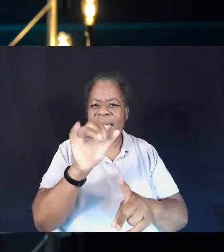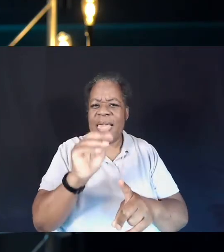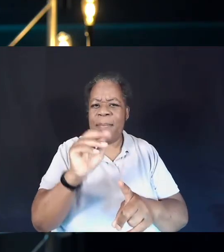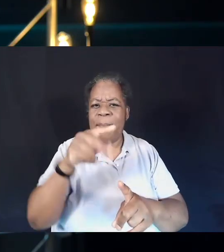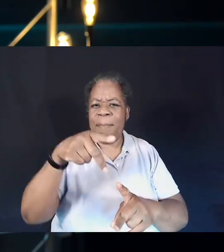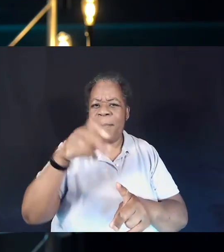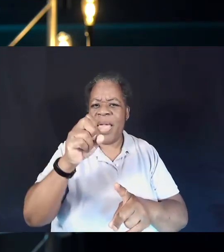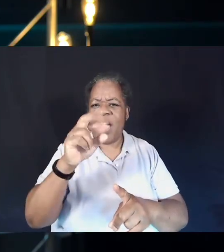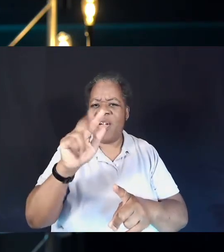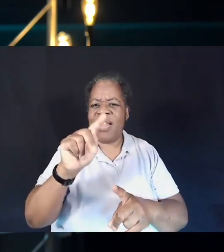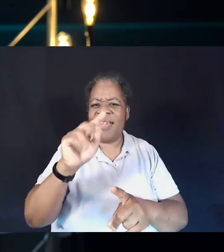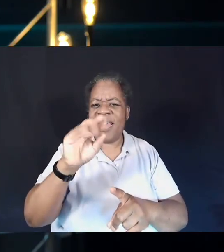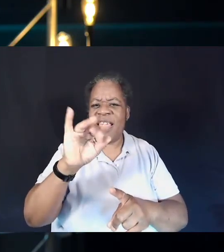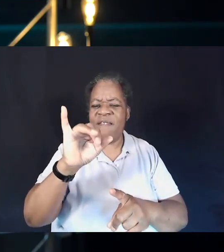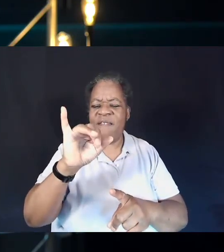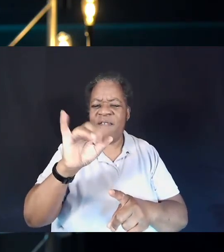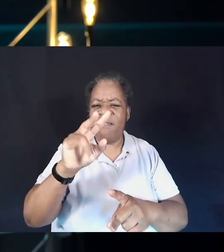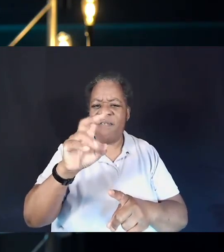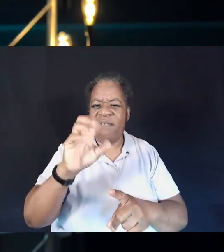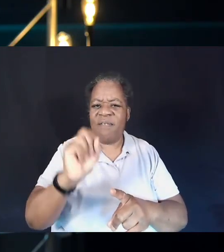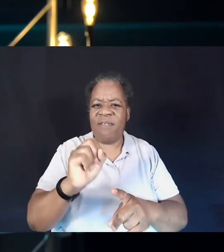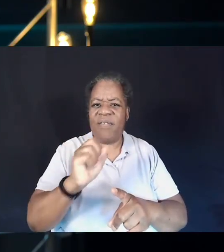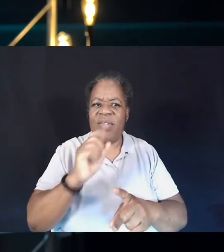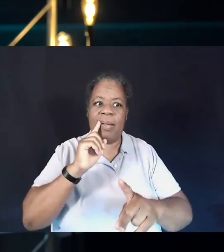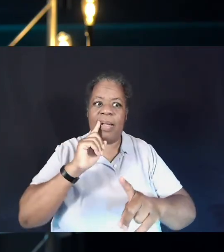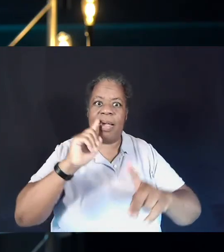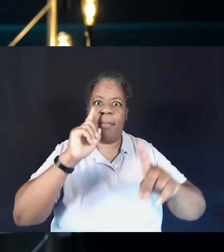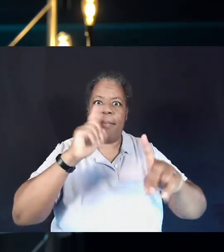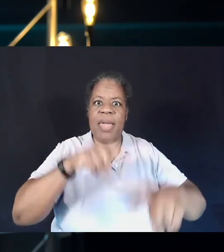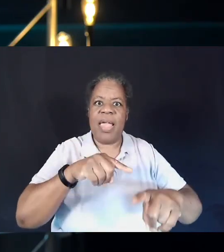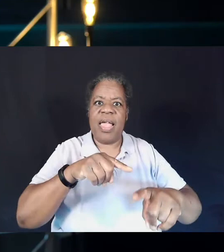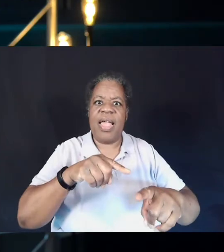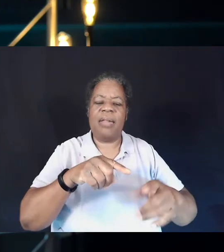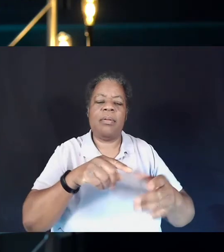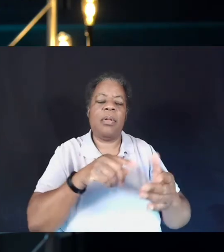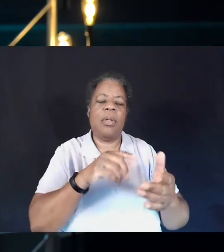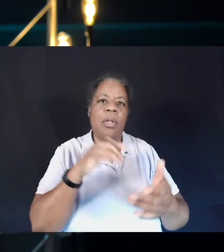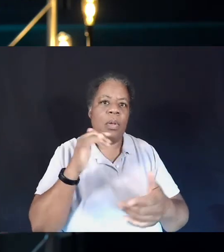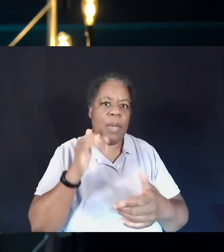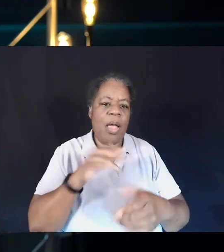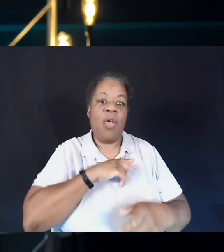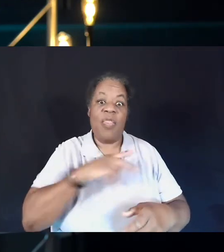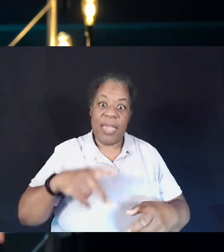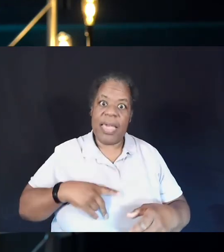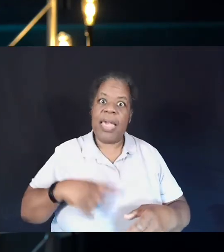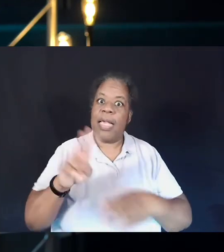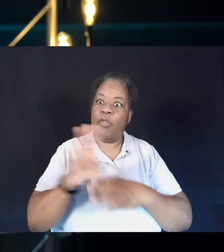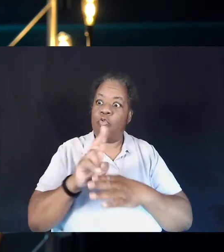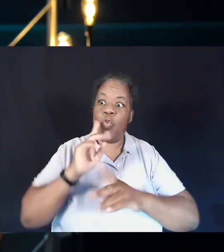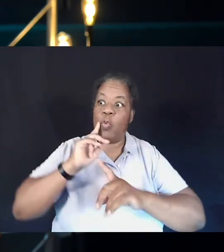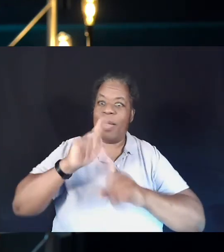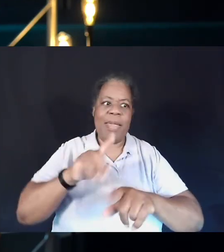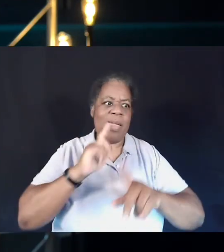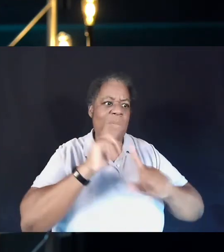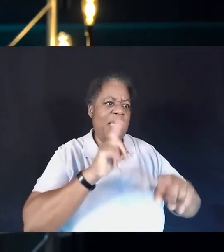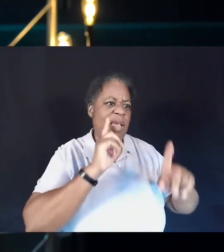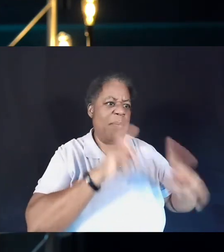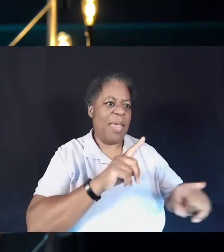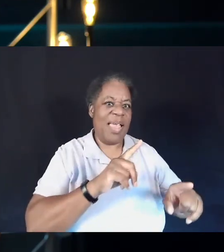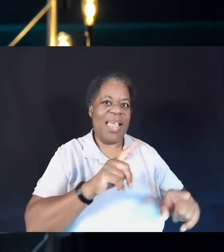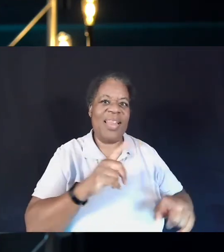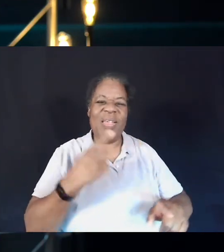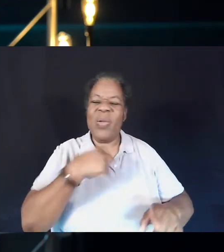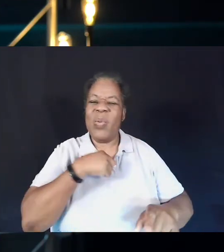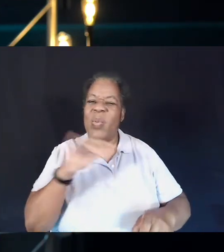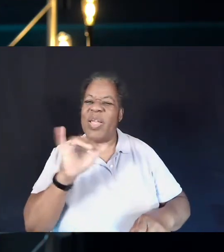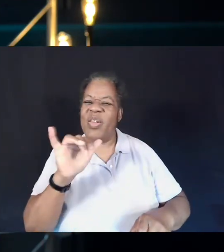something called an imperative. It's a command. All right, so a king is used to giving commands, but we do this all the time in our own world. You might say to somebody, do your